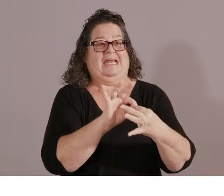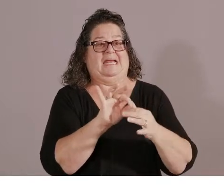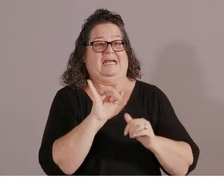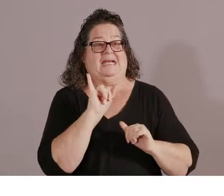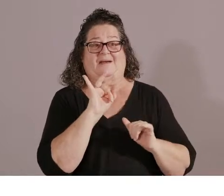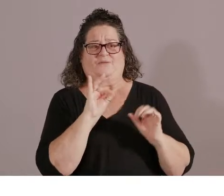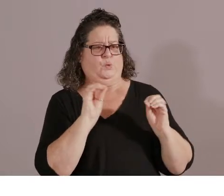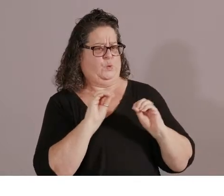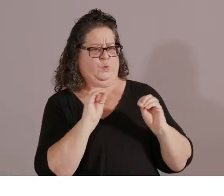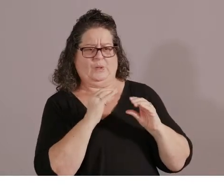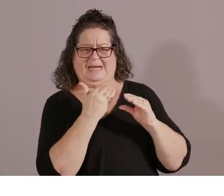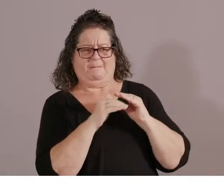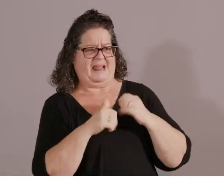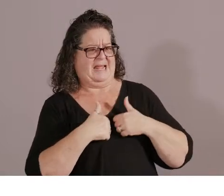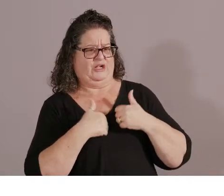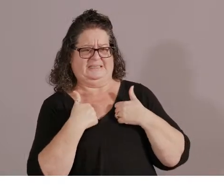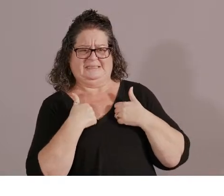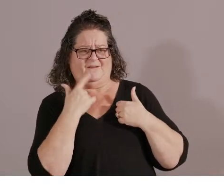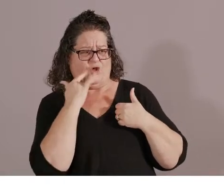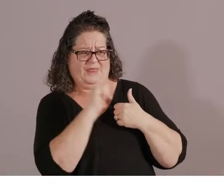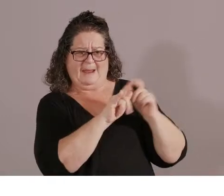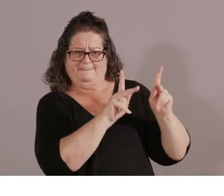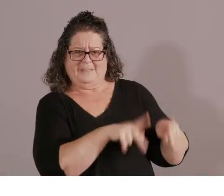listed for an individual, like